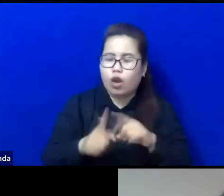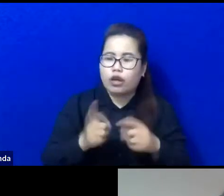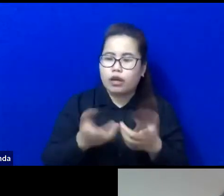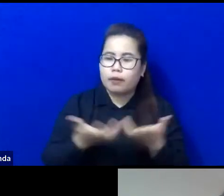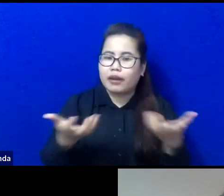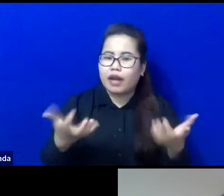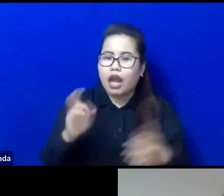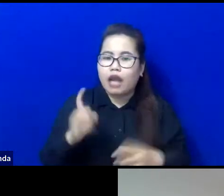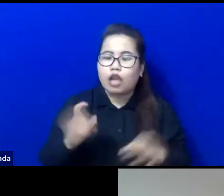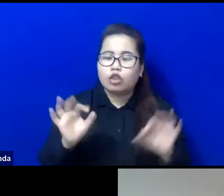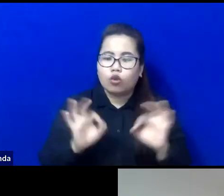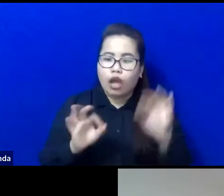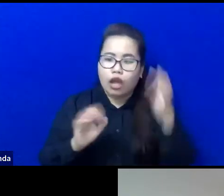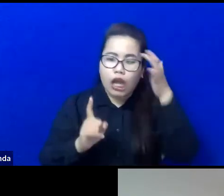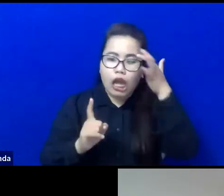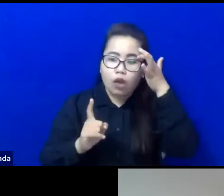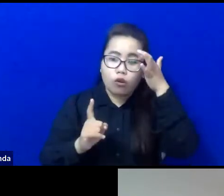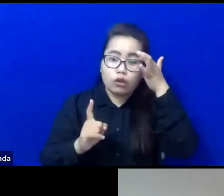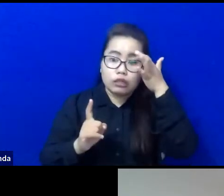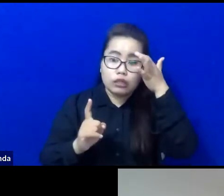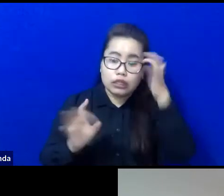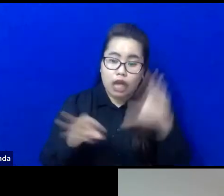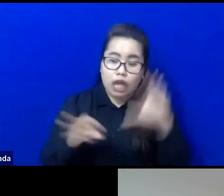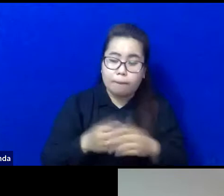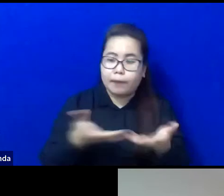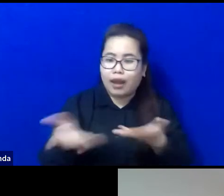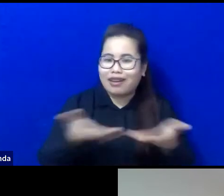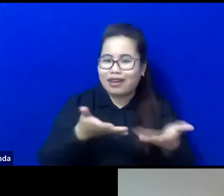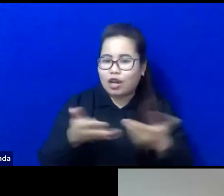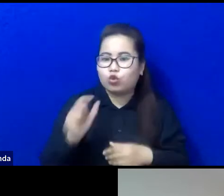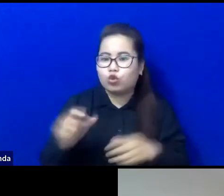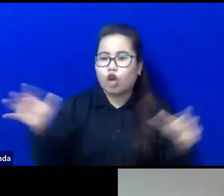for different cohort of people with mental health,